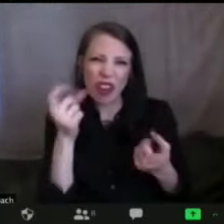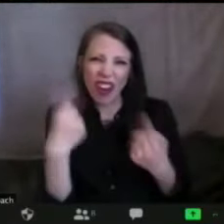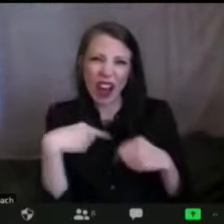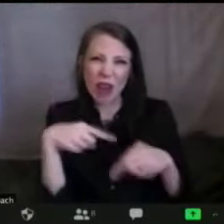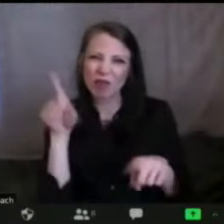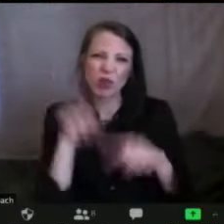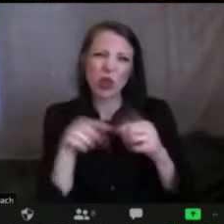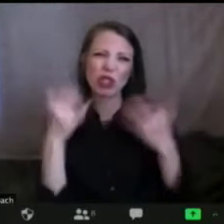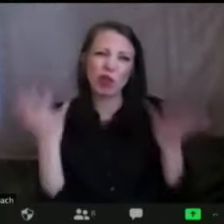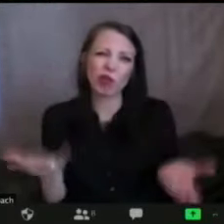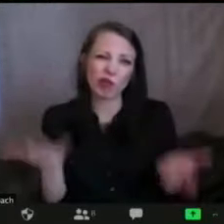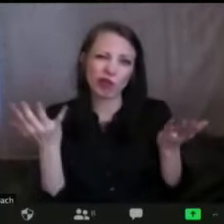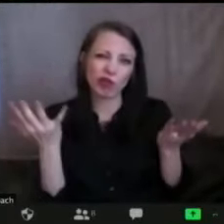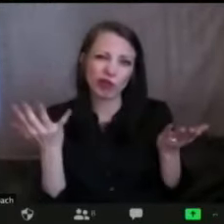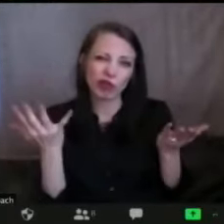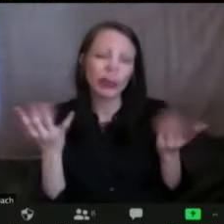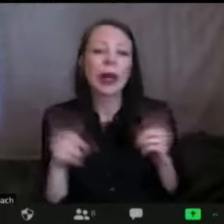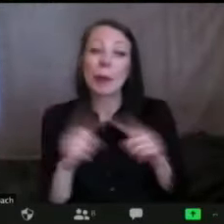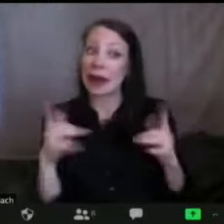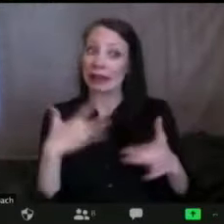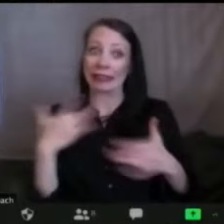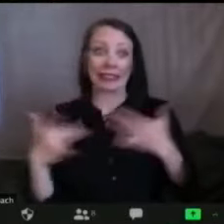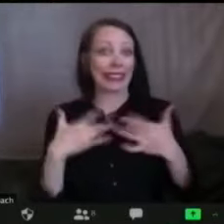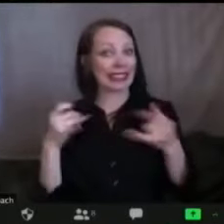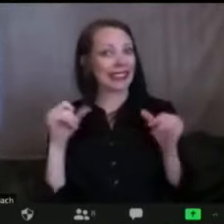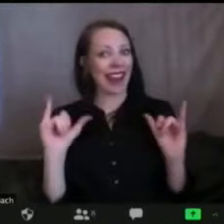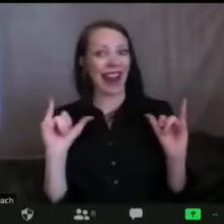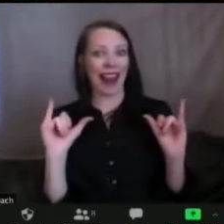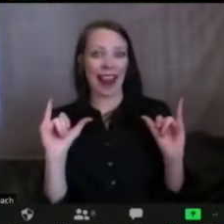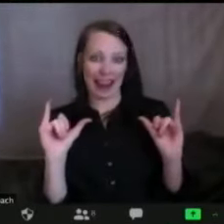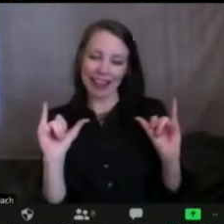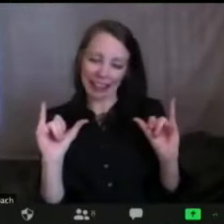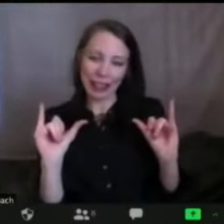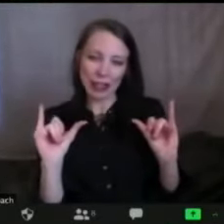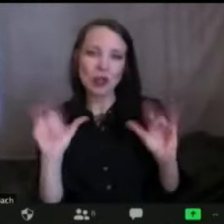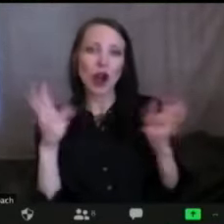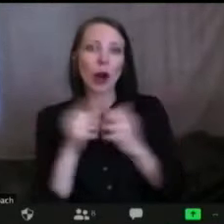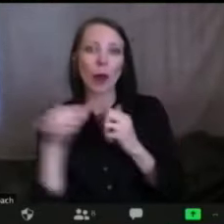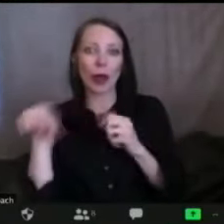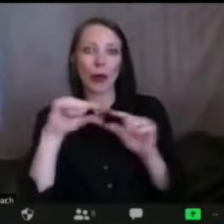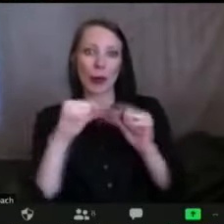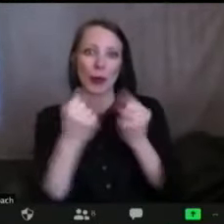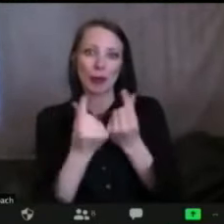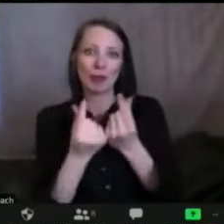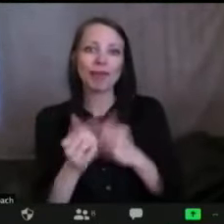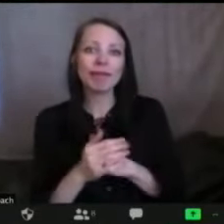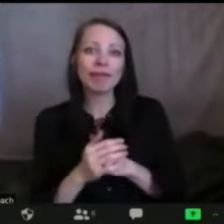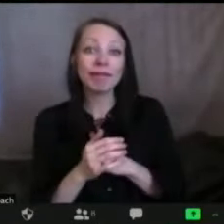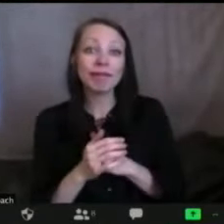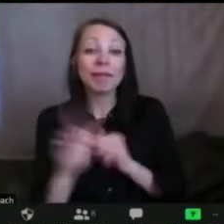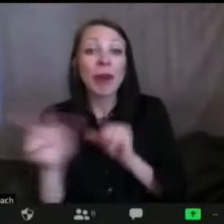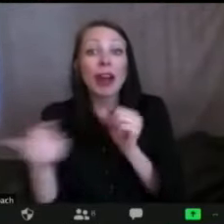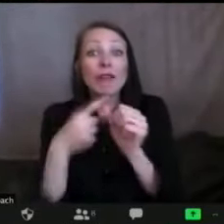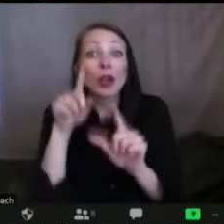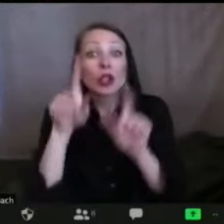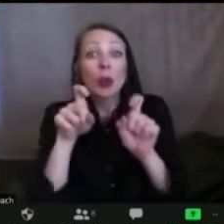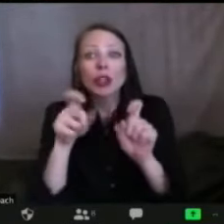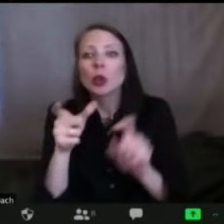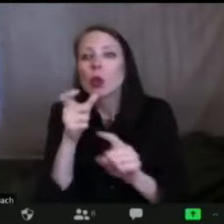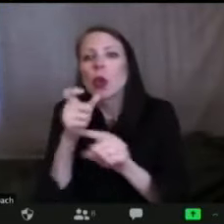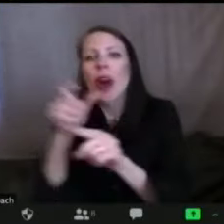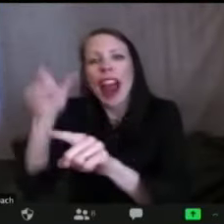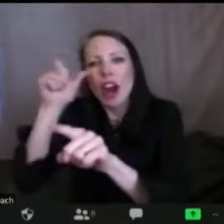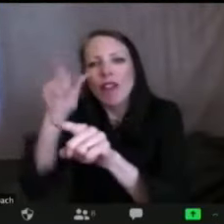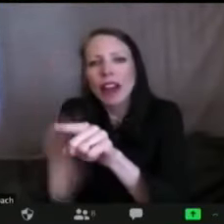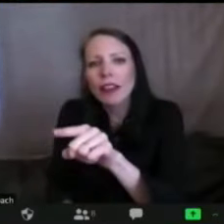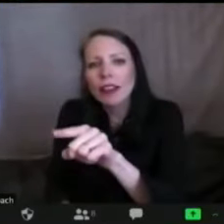us this afternoon, but we are so excited to be able to speak with this incredible group. So my first question is for Arafat.